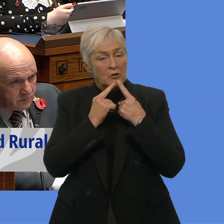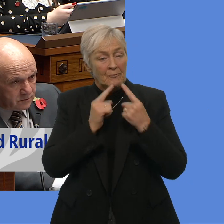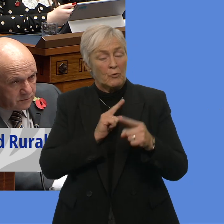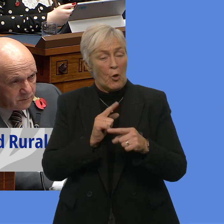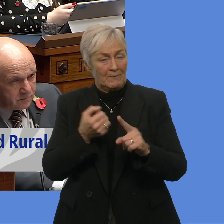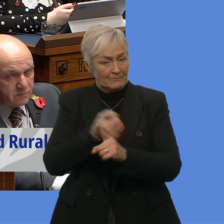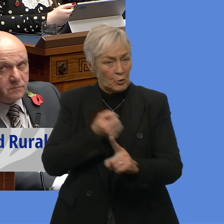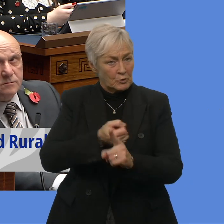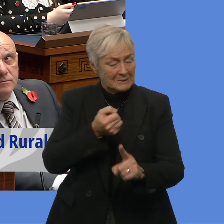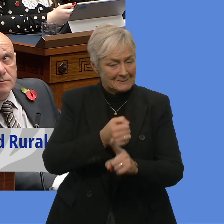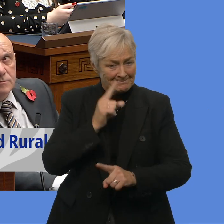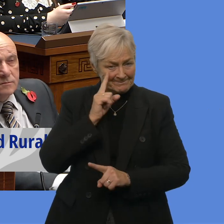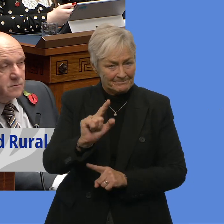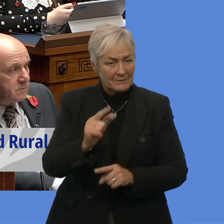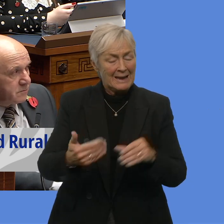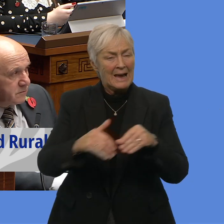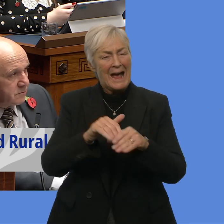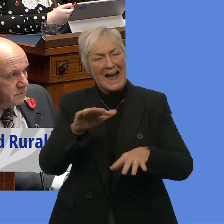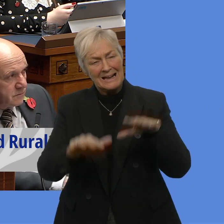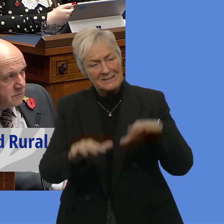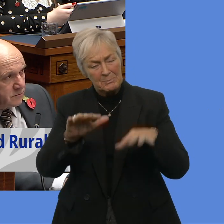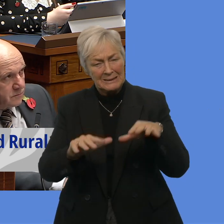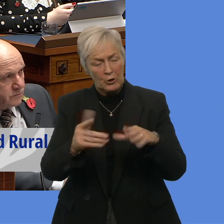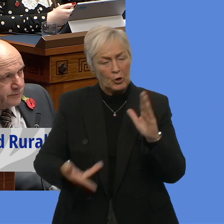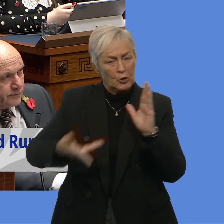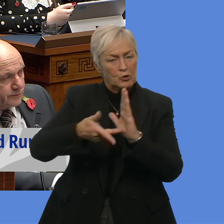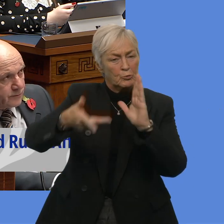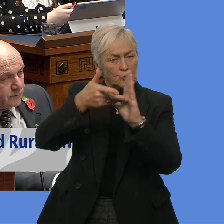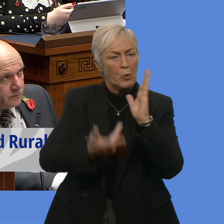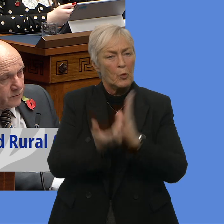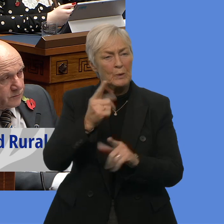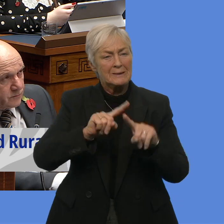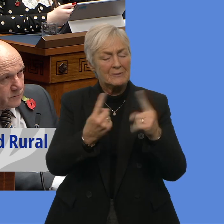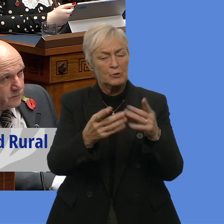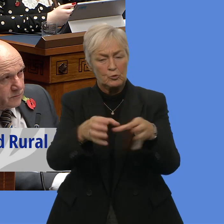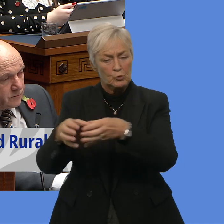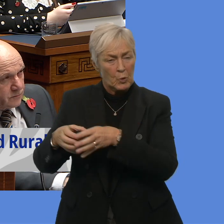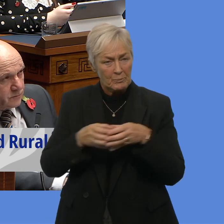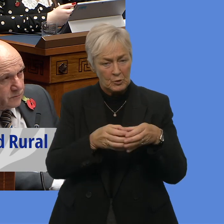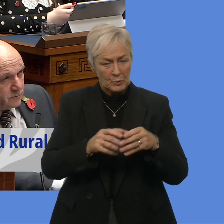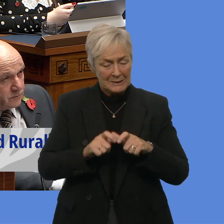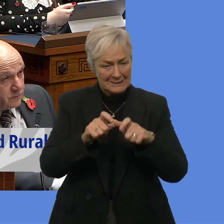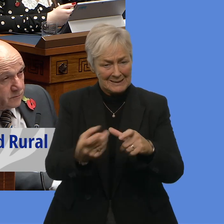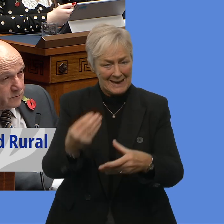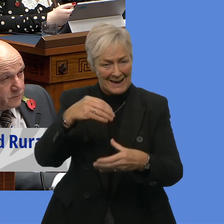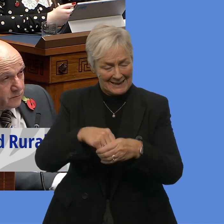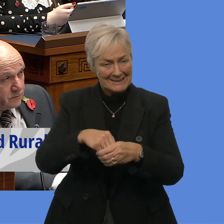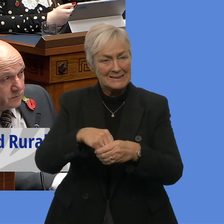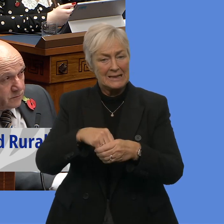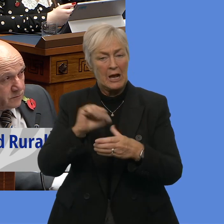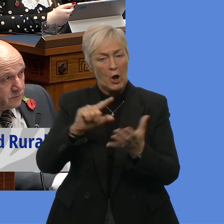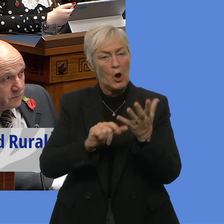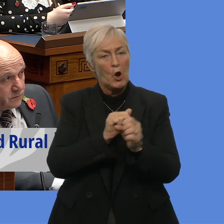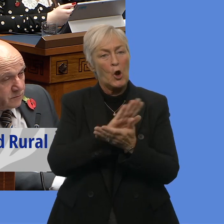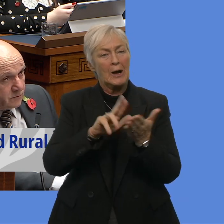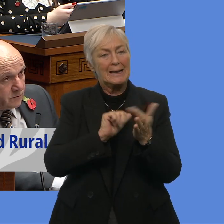and the caveats associated with the estimates for the contribution by different sectors to nutrient pollution is contained in Annex B of the Lough Neagh Report and